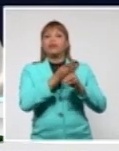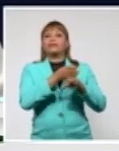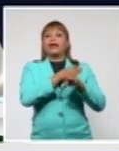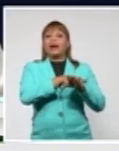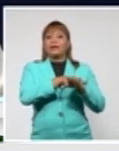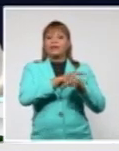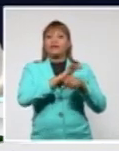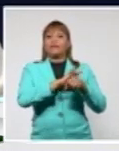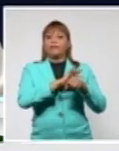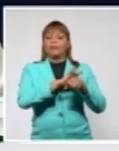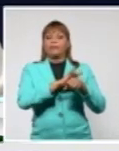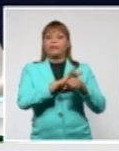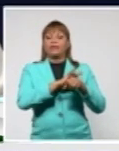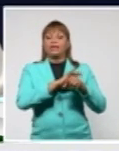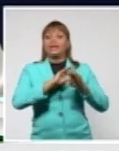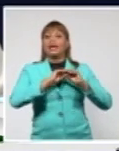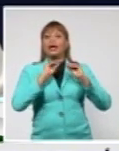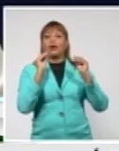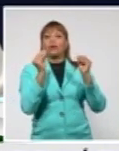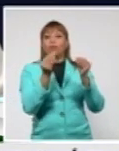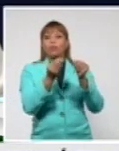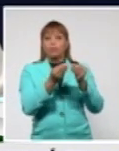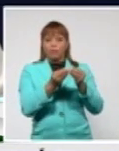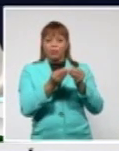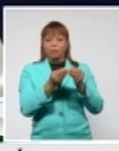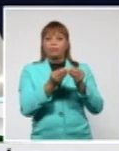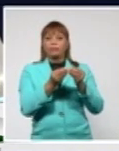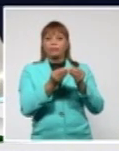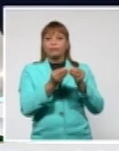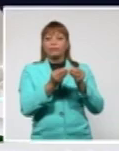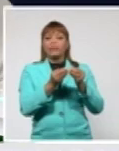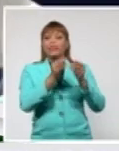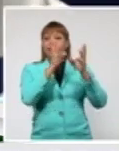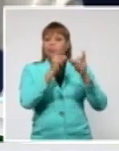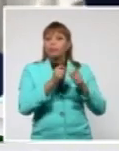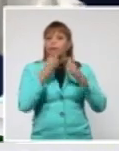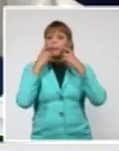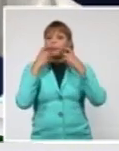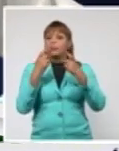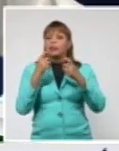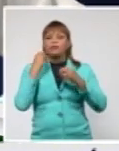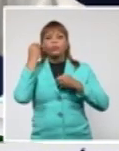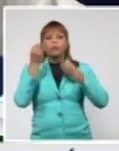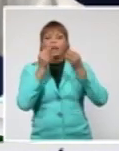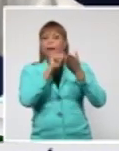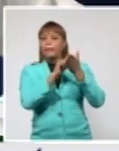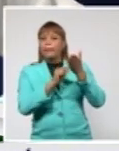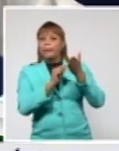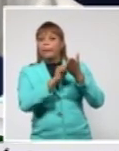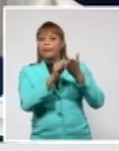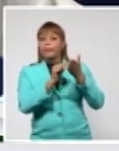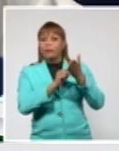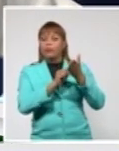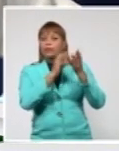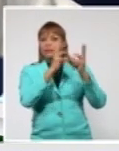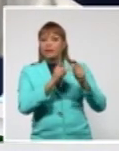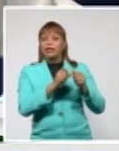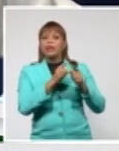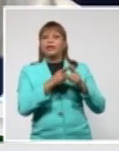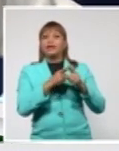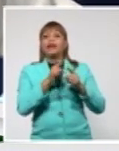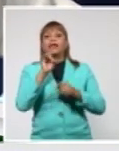of all diagnosed cases, while 13 are male, representing 51.1%.